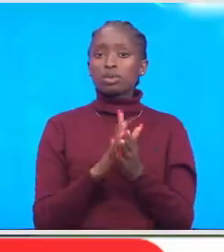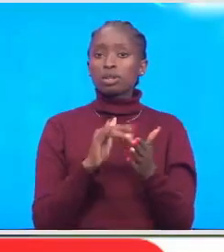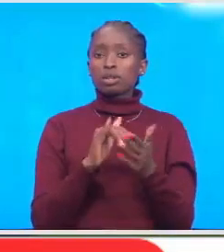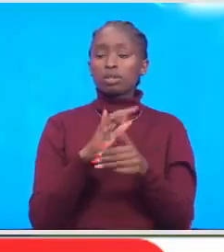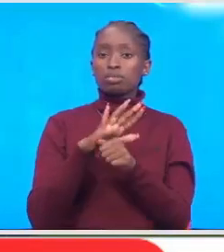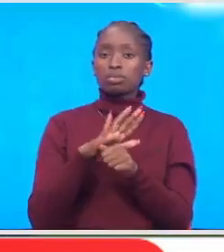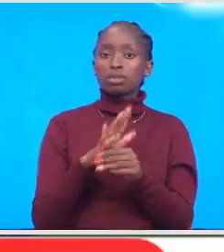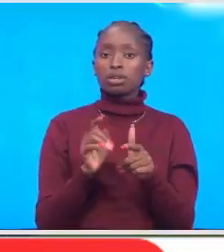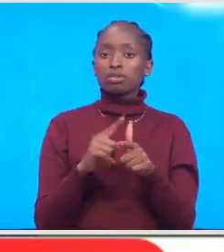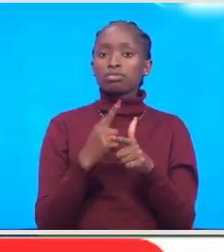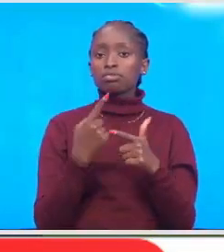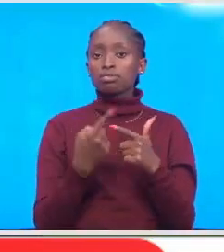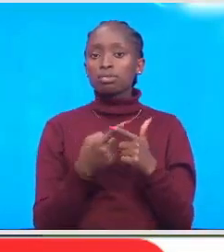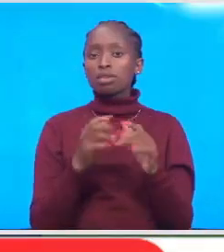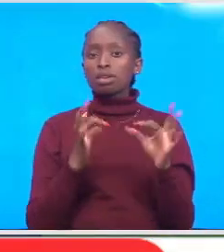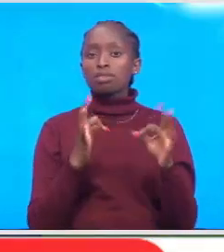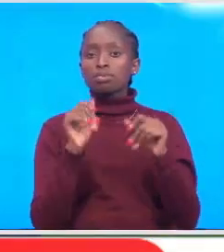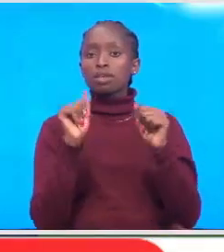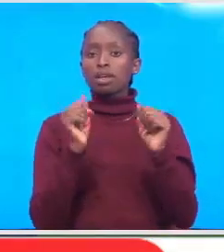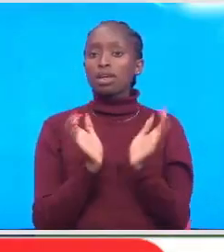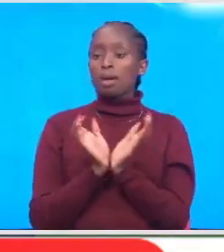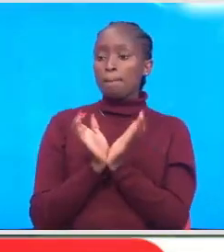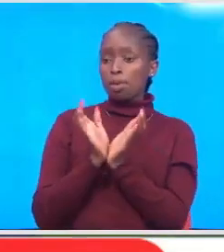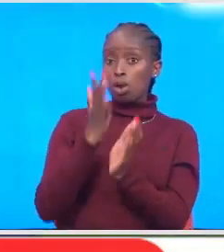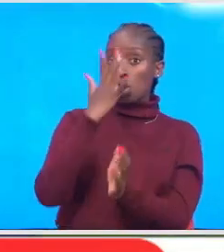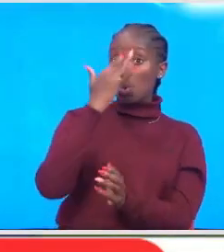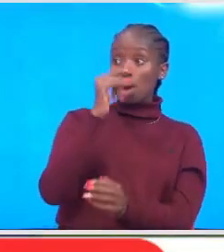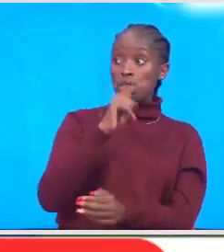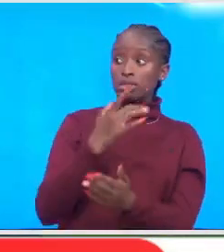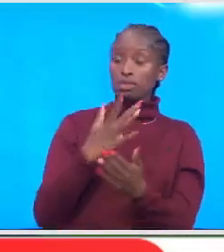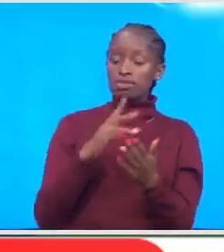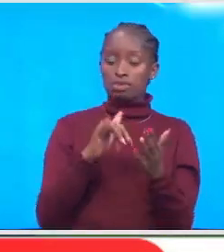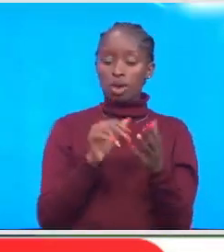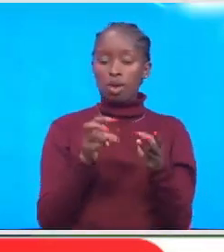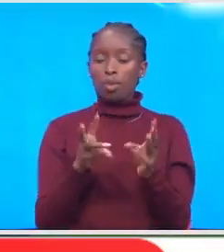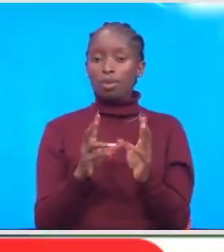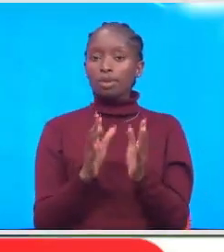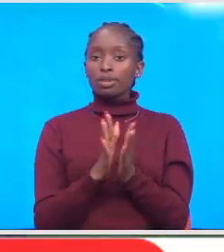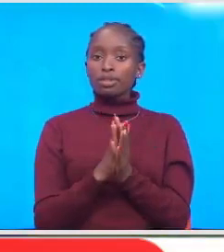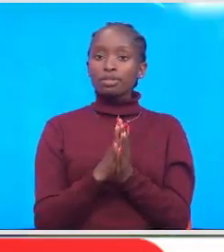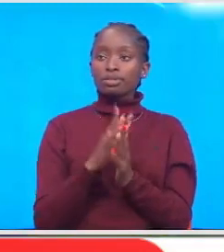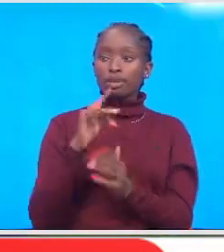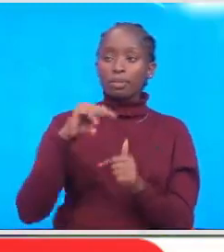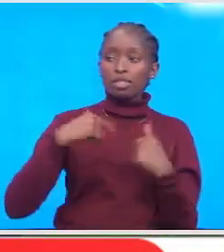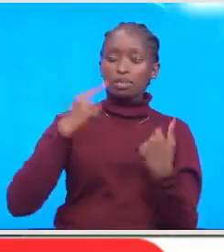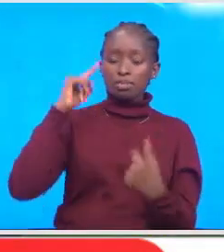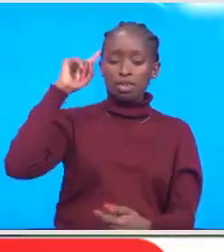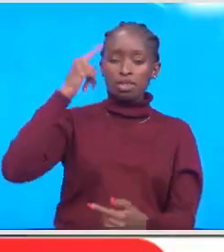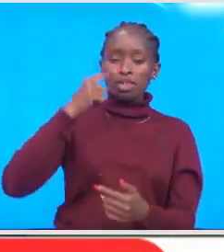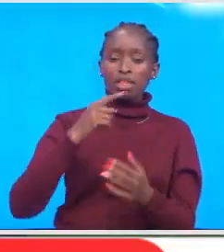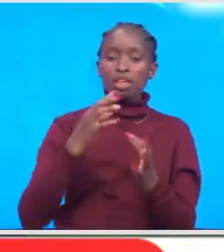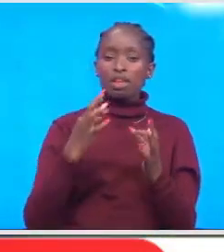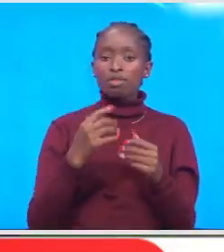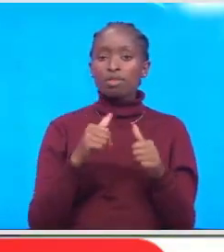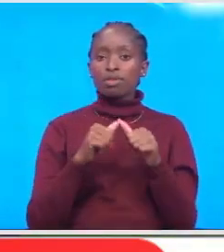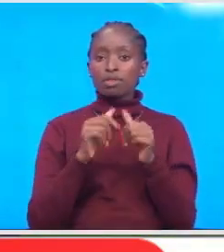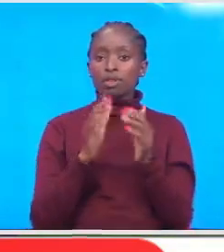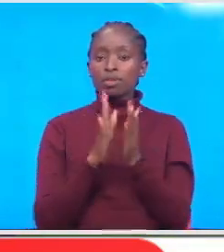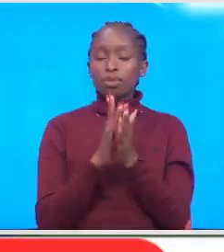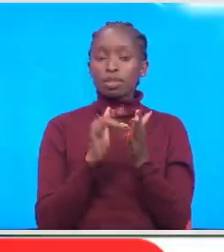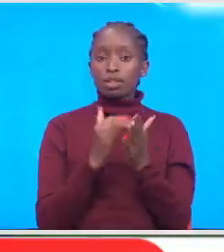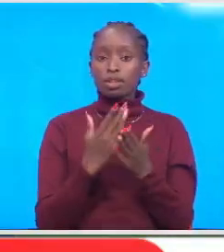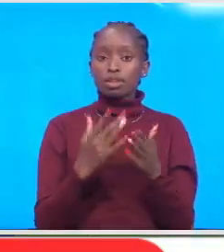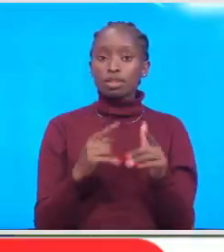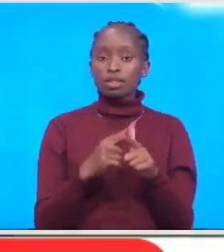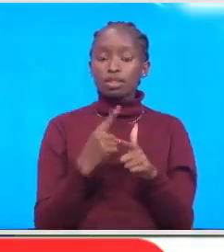to explain to the public on why these things are that important. And I think that if we go in that direction, if we really take